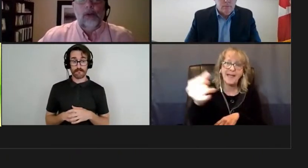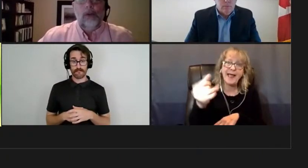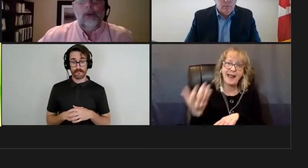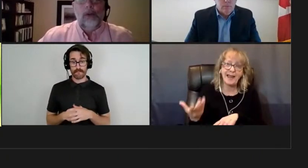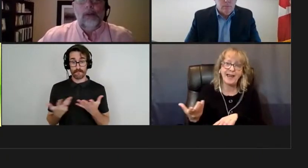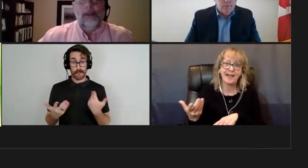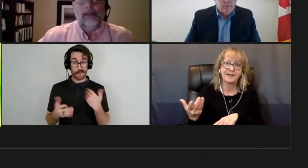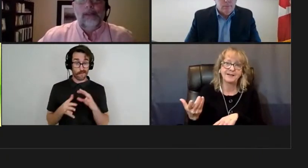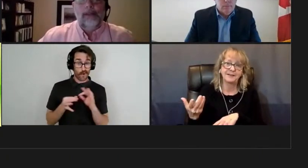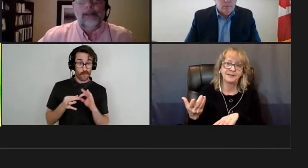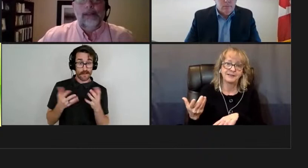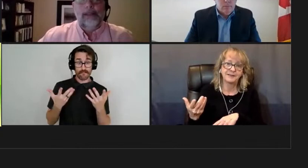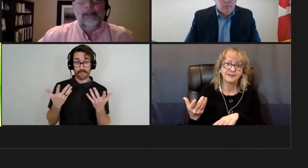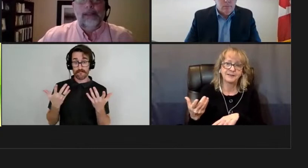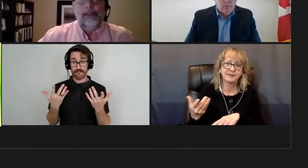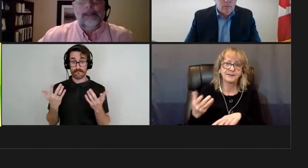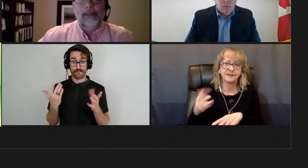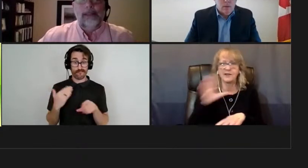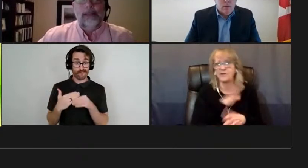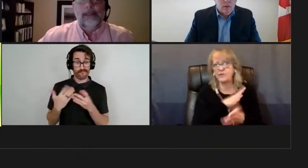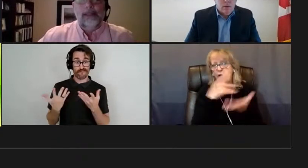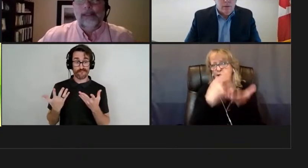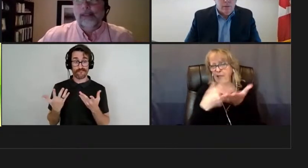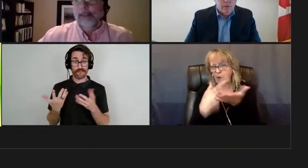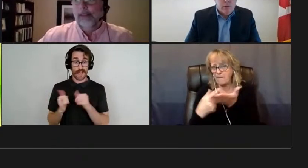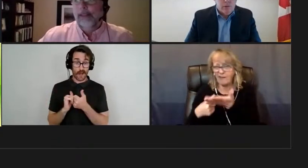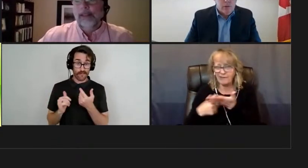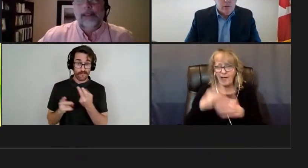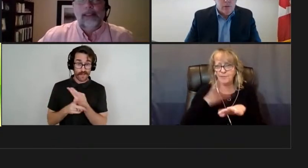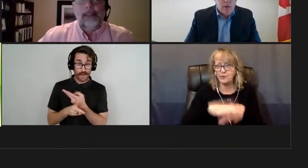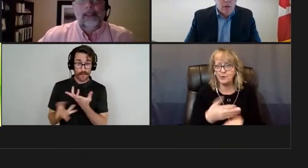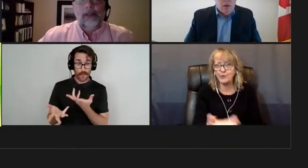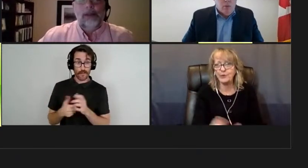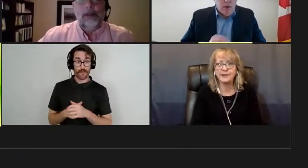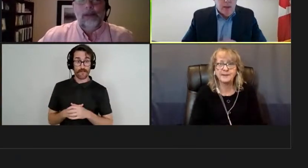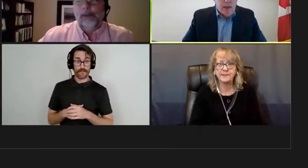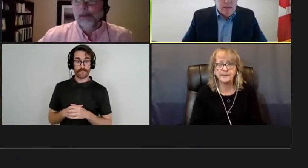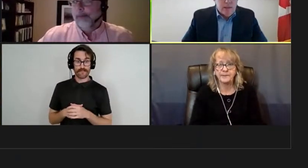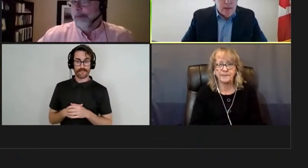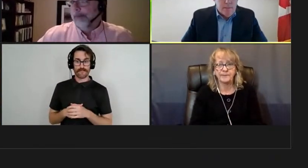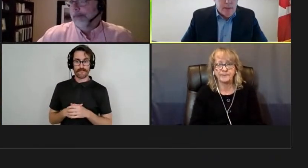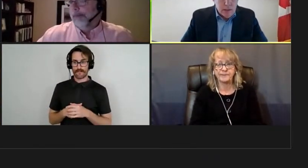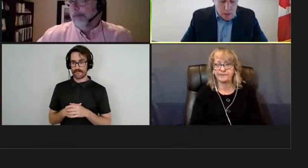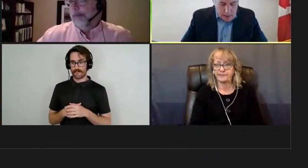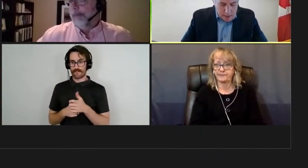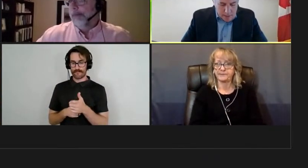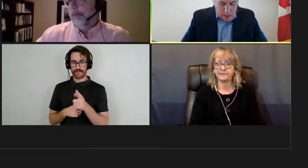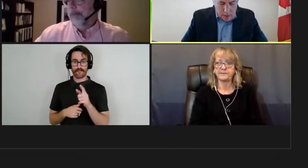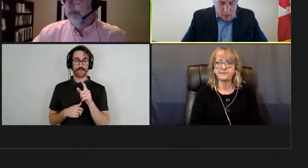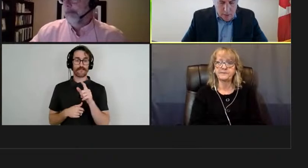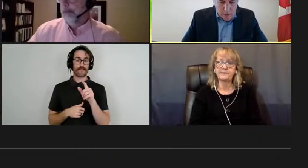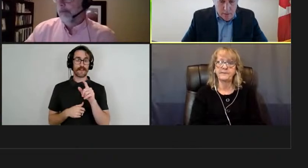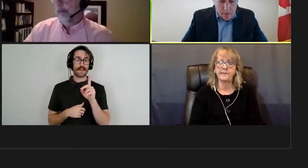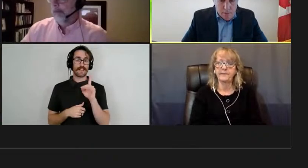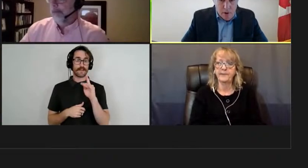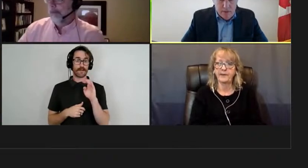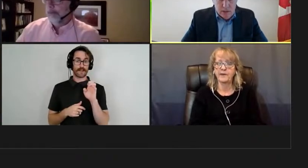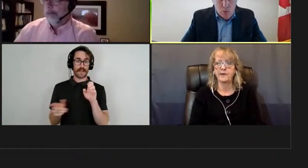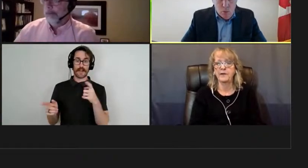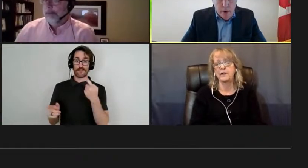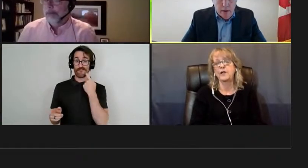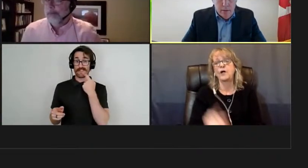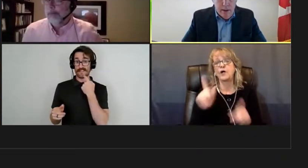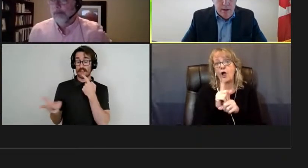Have any comment on that? On how we're tackling it? Well, as I indicated earlier, the province